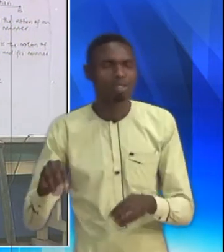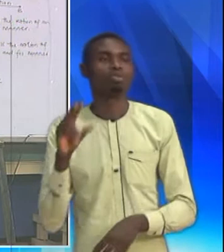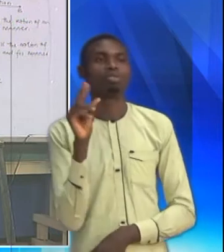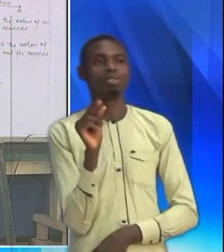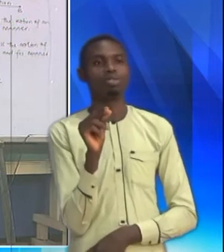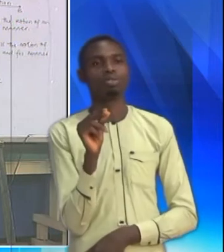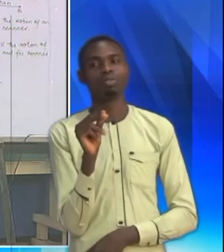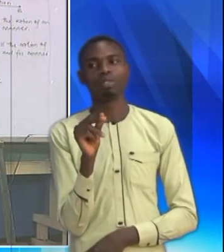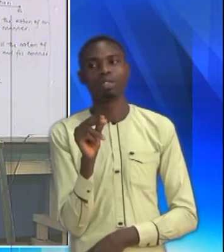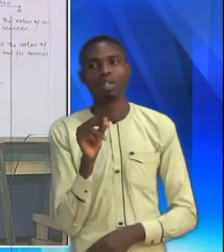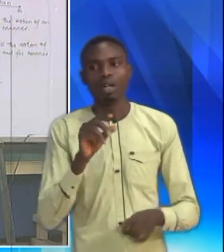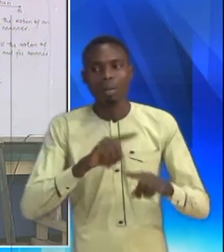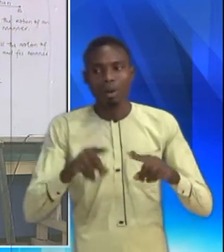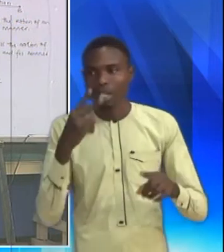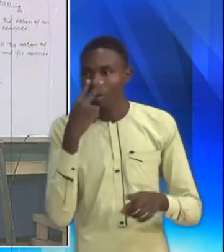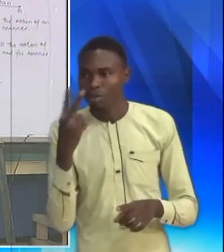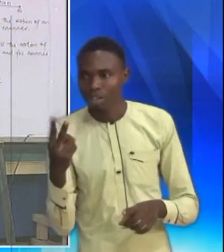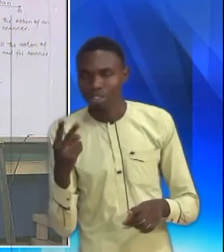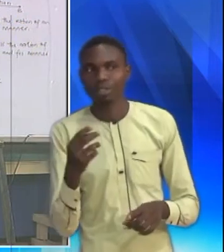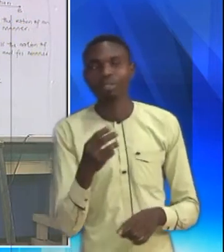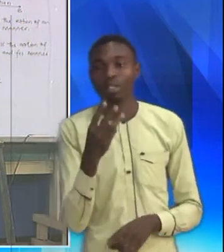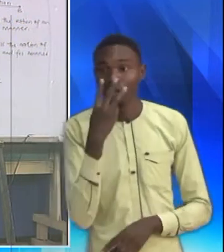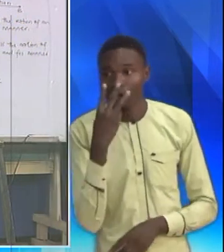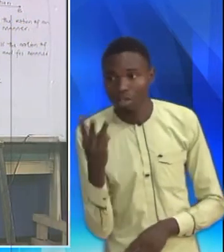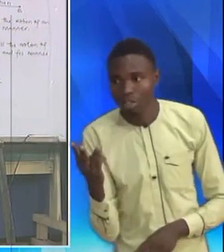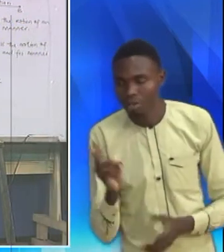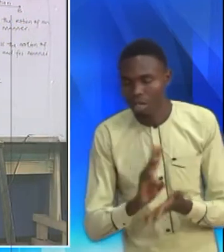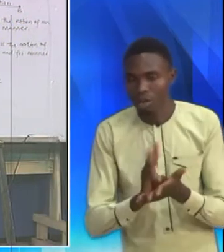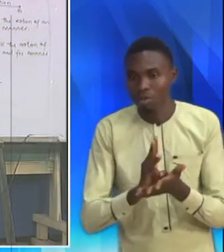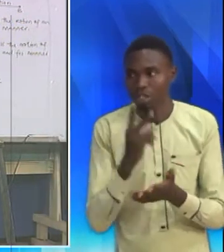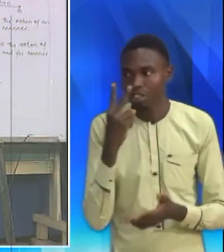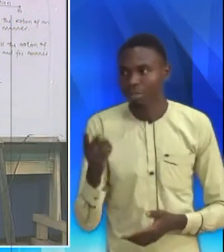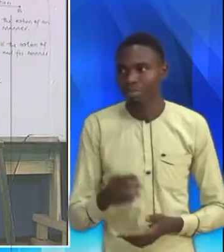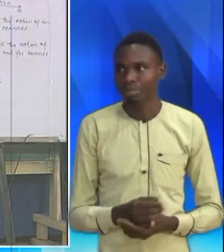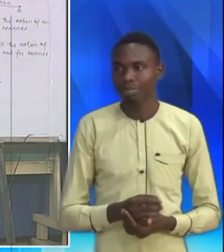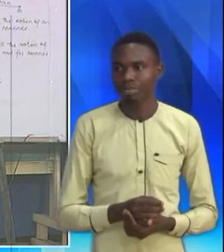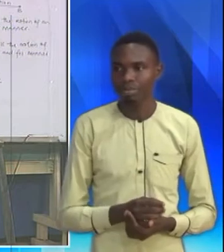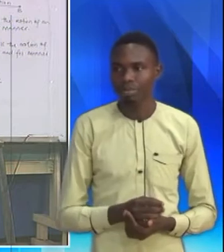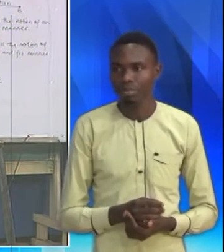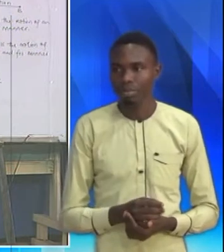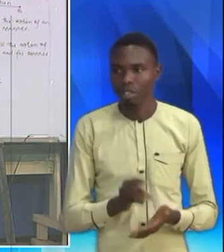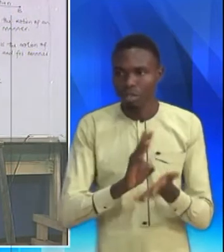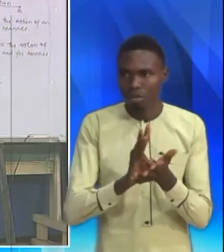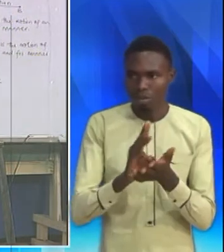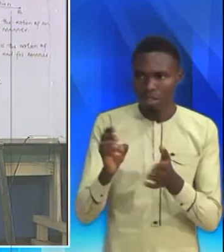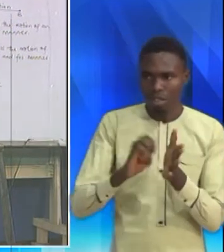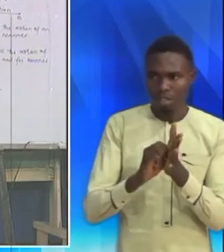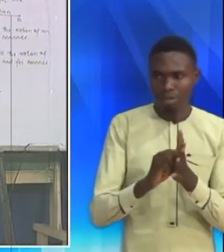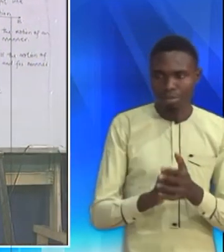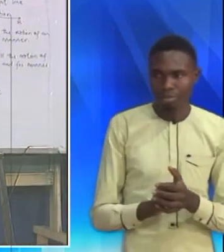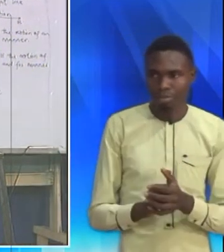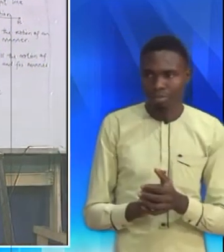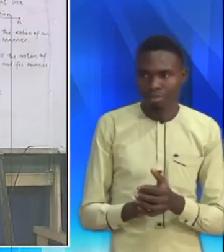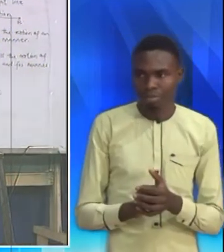motion here. But look at it. Let's say this is position A. This position A is here. I'm